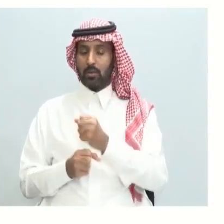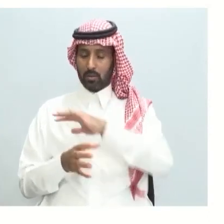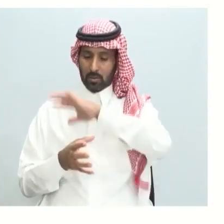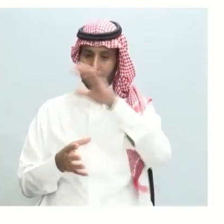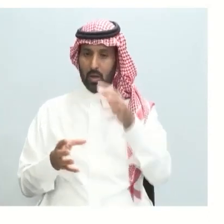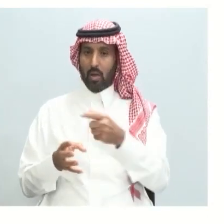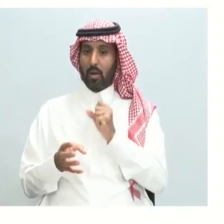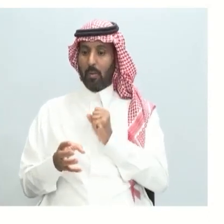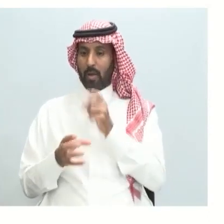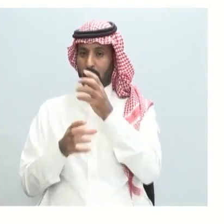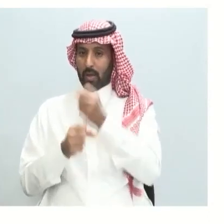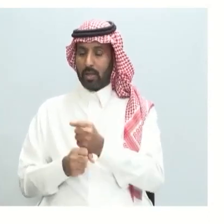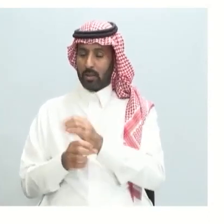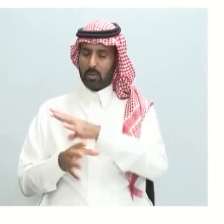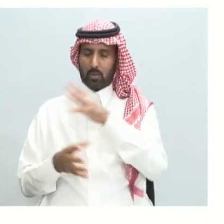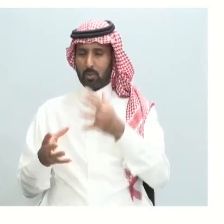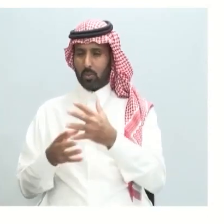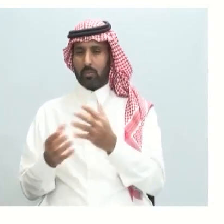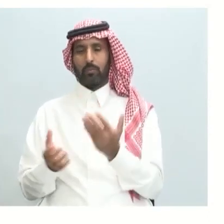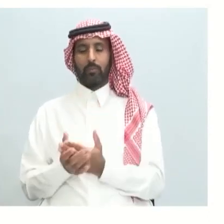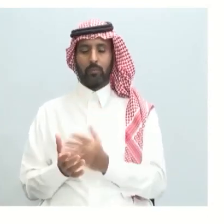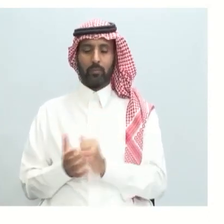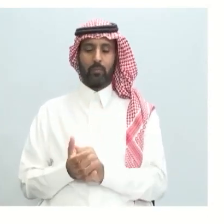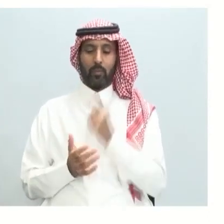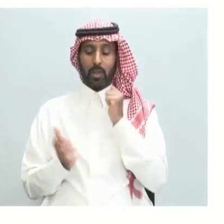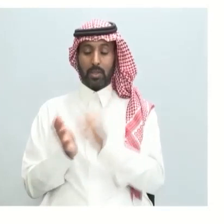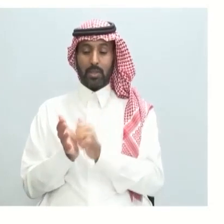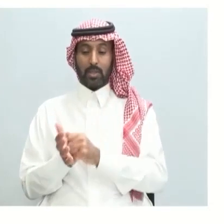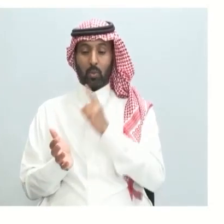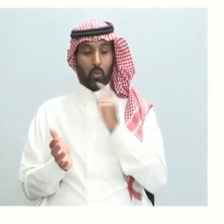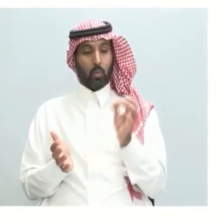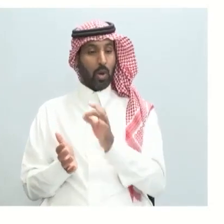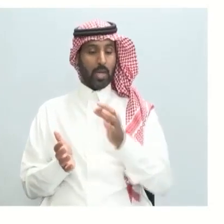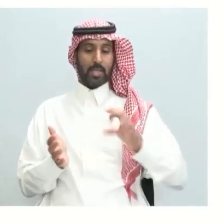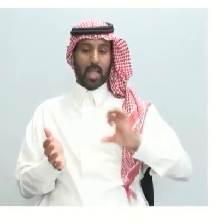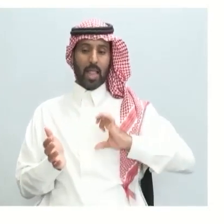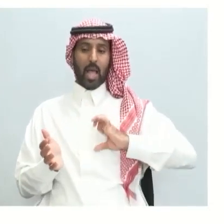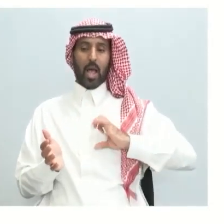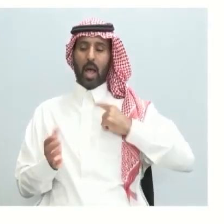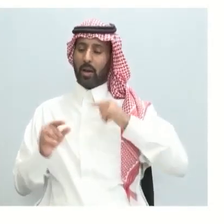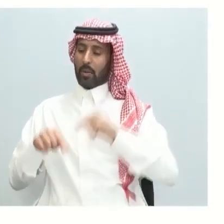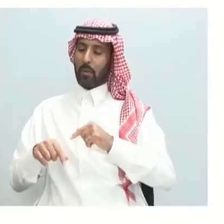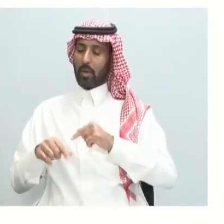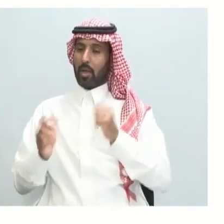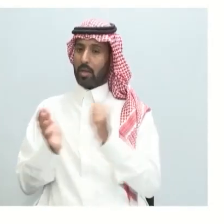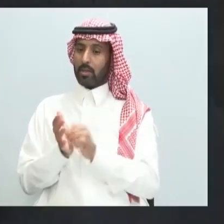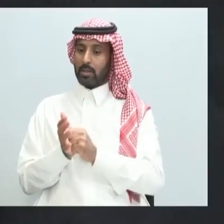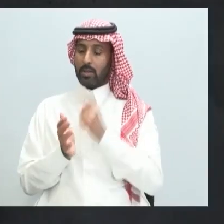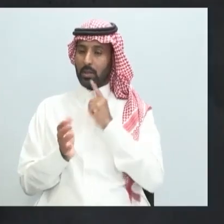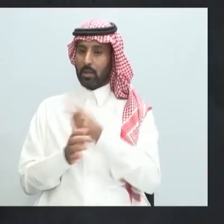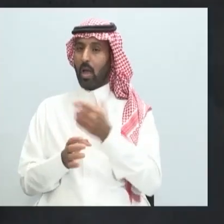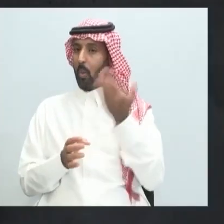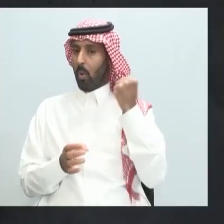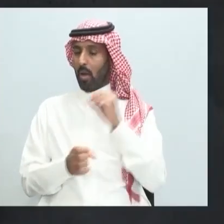me, from all sorts of storm. And home is where the heart is. Of course, this one is mentioned